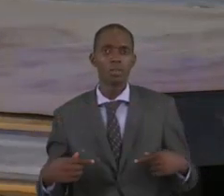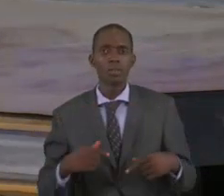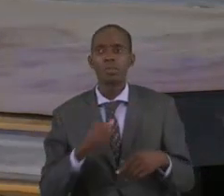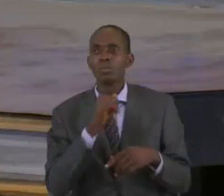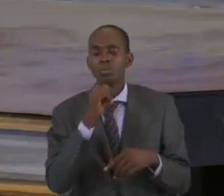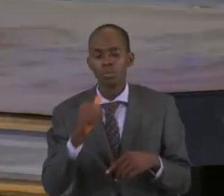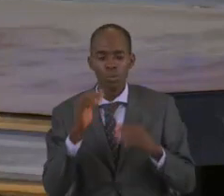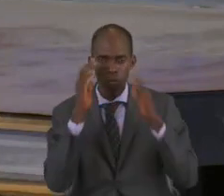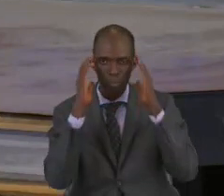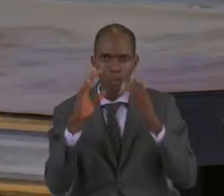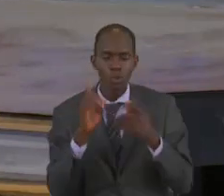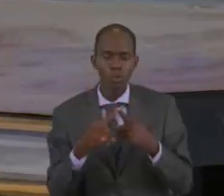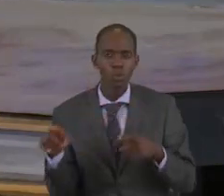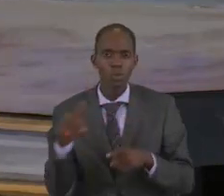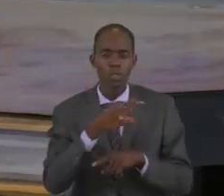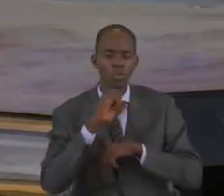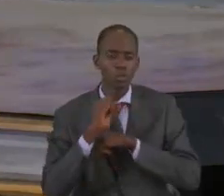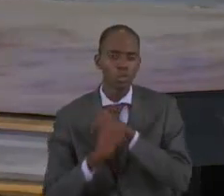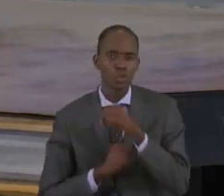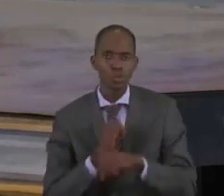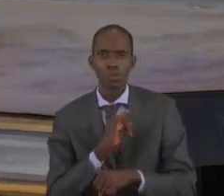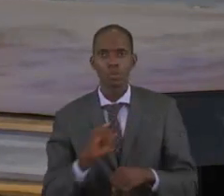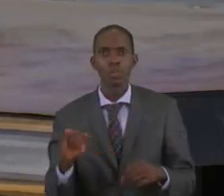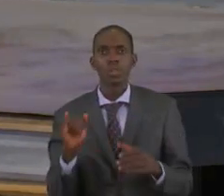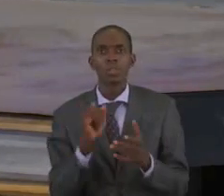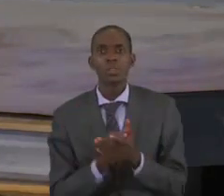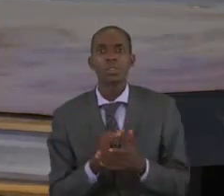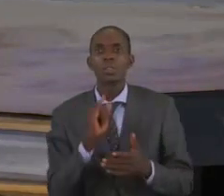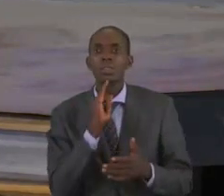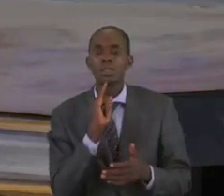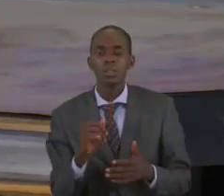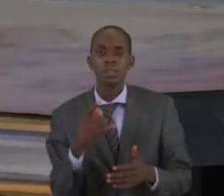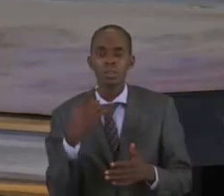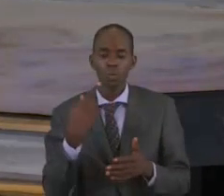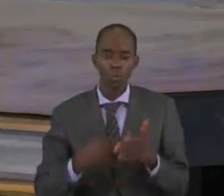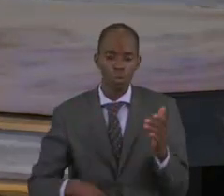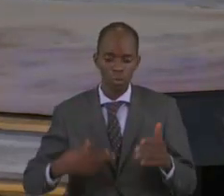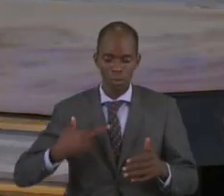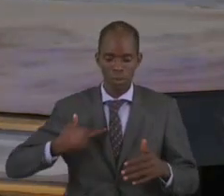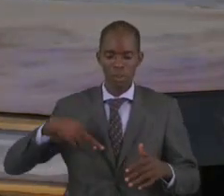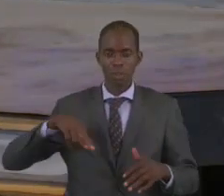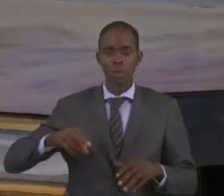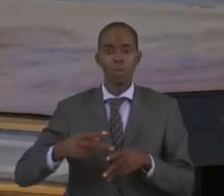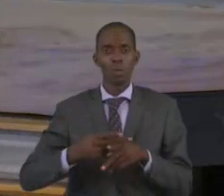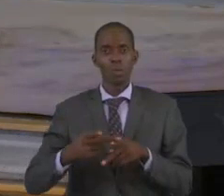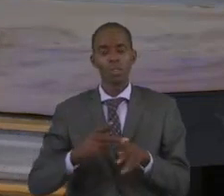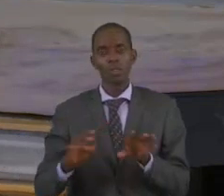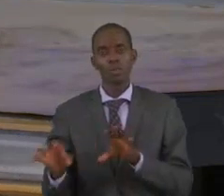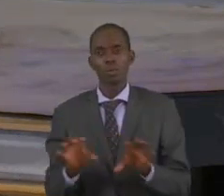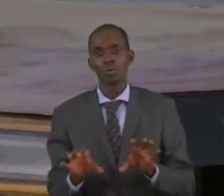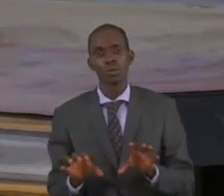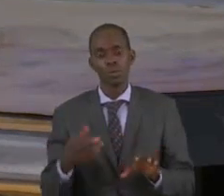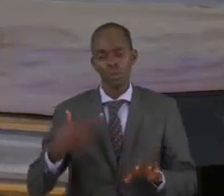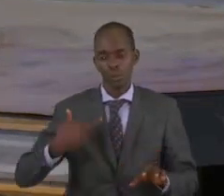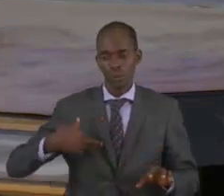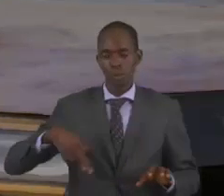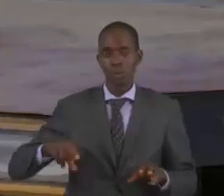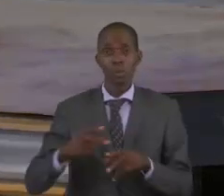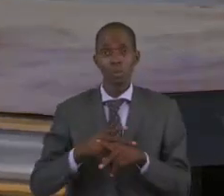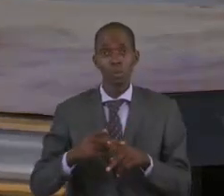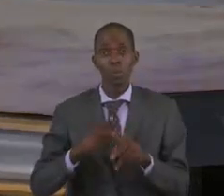to their suffering. That's what religion does. Religion